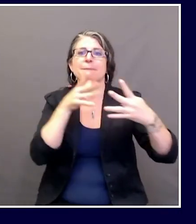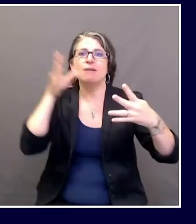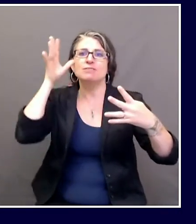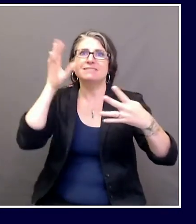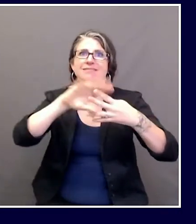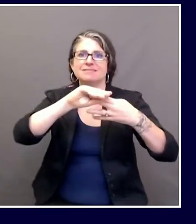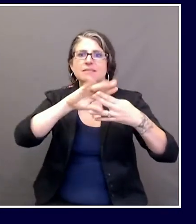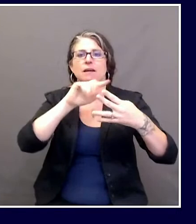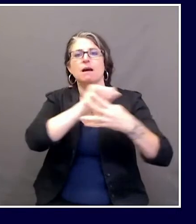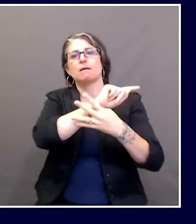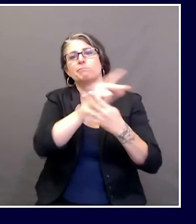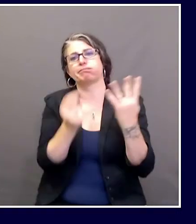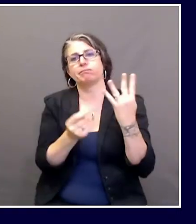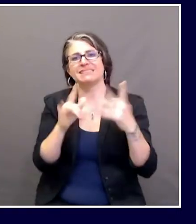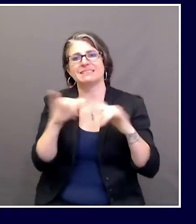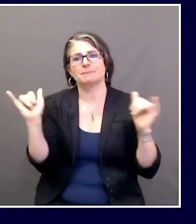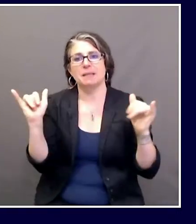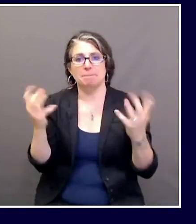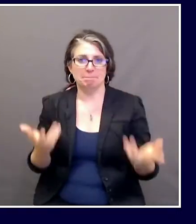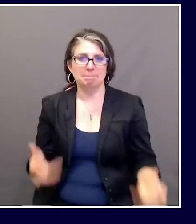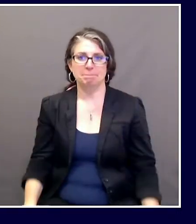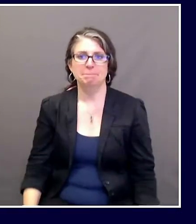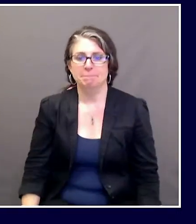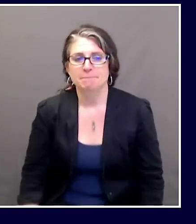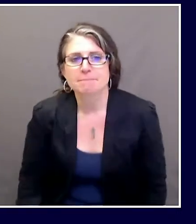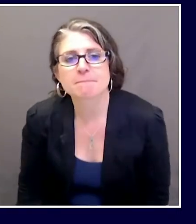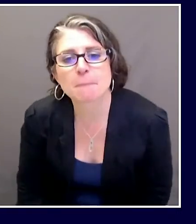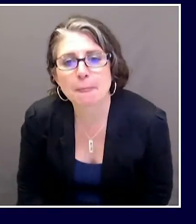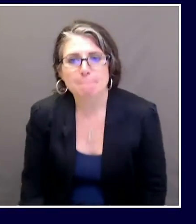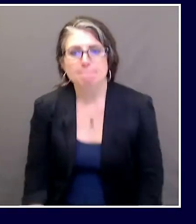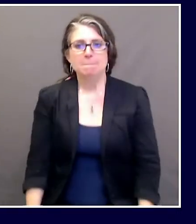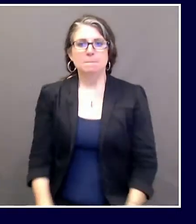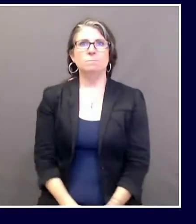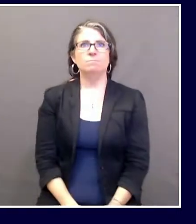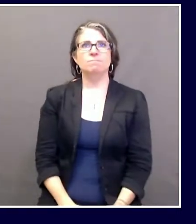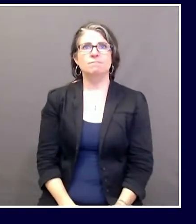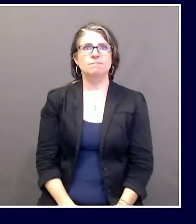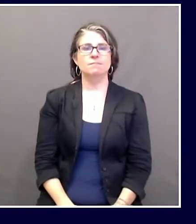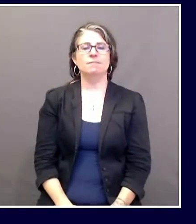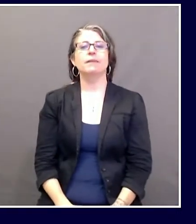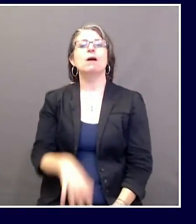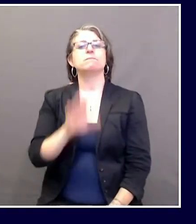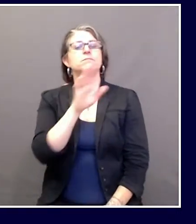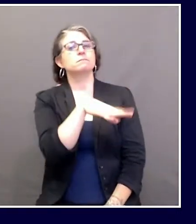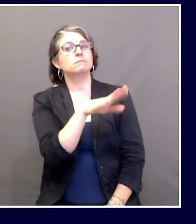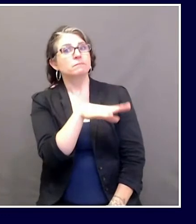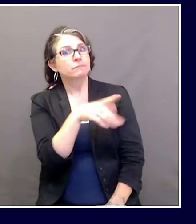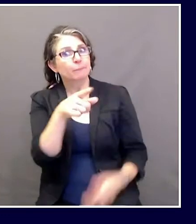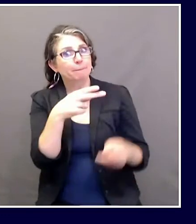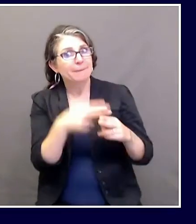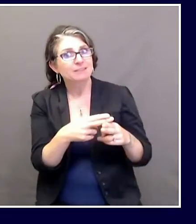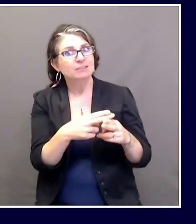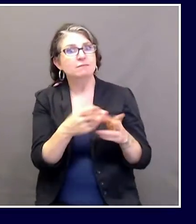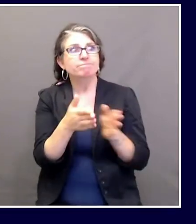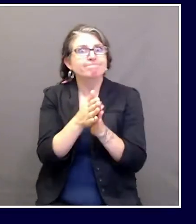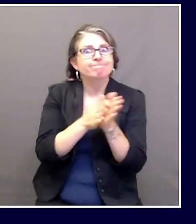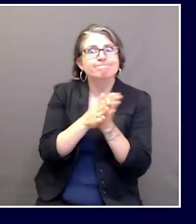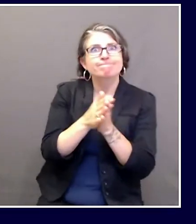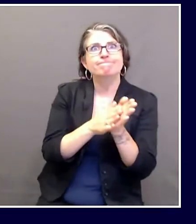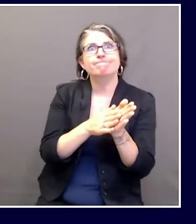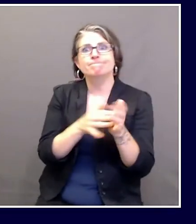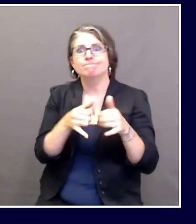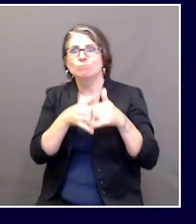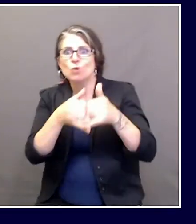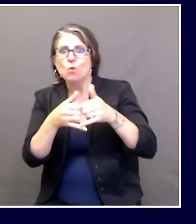latter piece. Sure. We are pleased with the incentive program, the Shot to Get Outdoors. We are looking at what other options are out